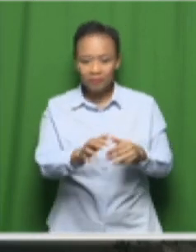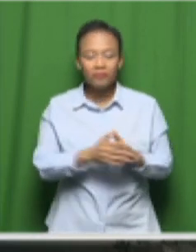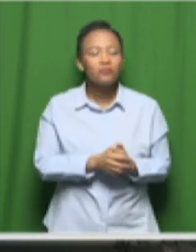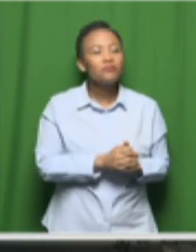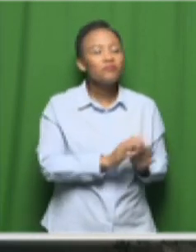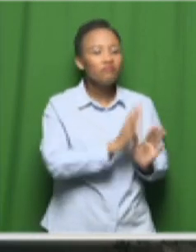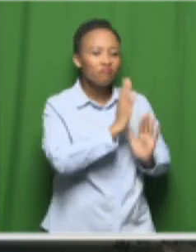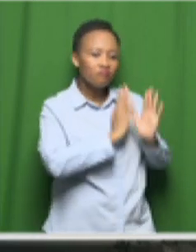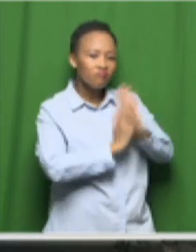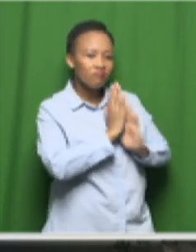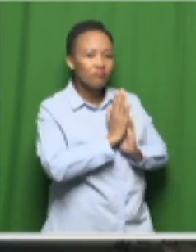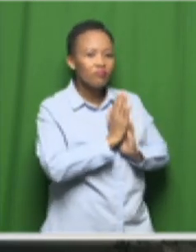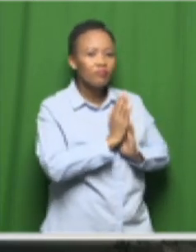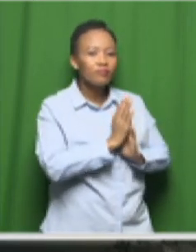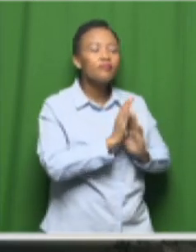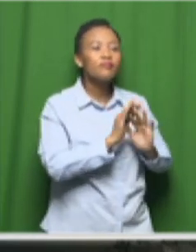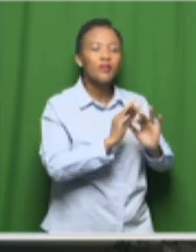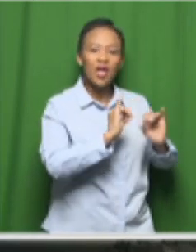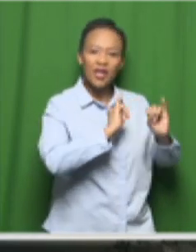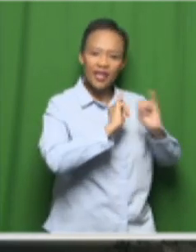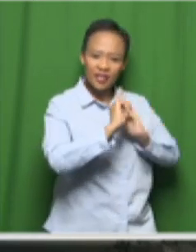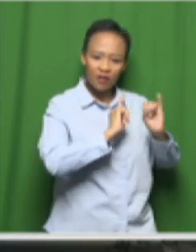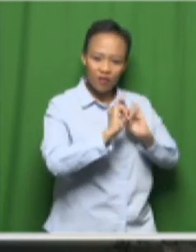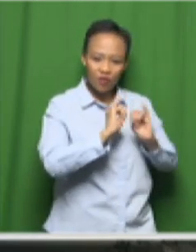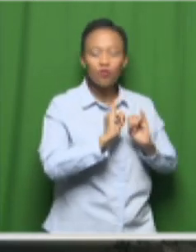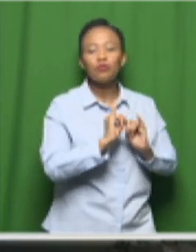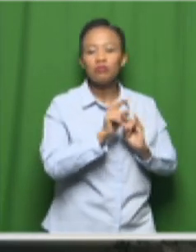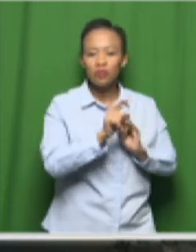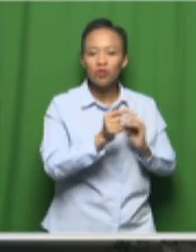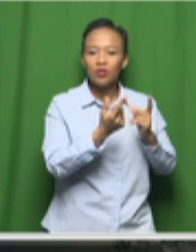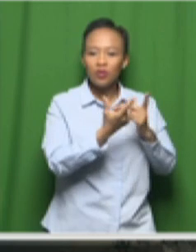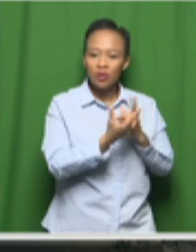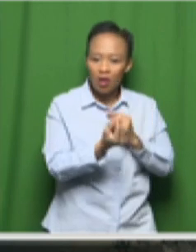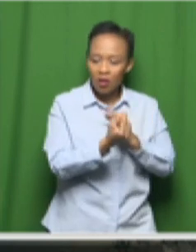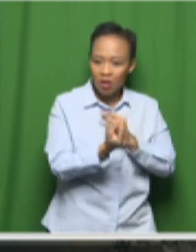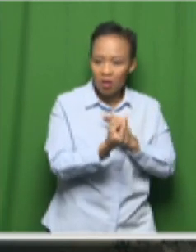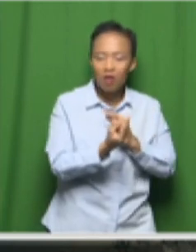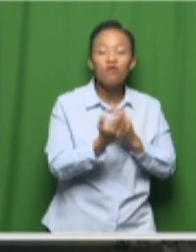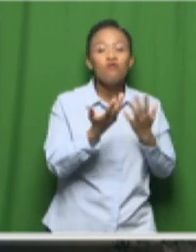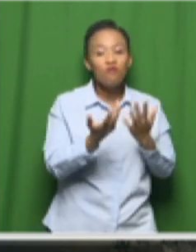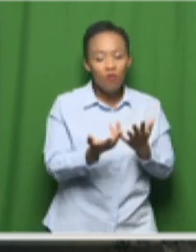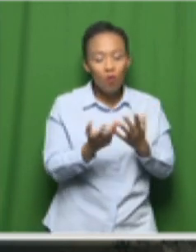process of interviewing the sources and the sole survivor, of course, for this book?